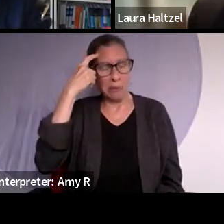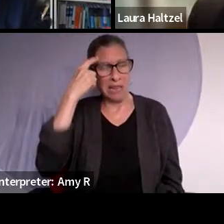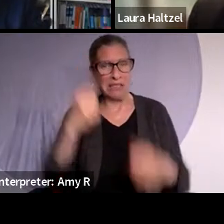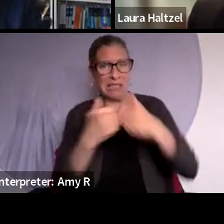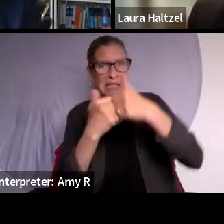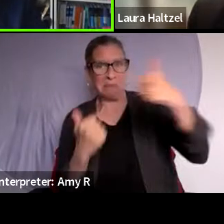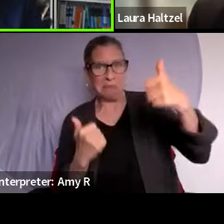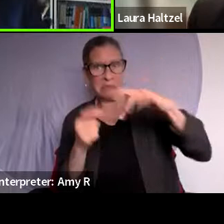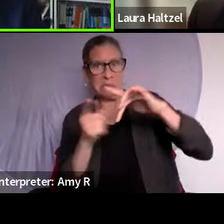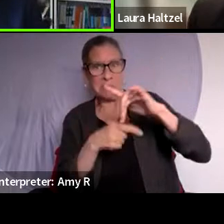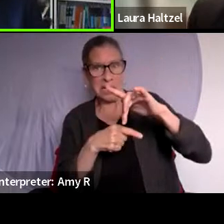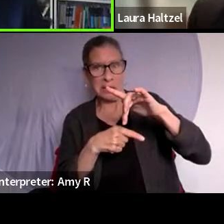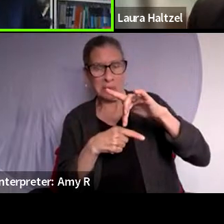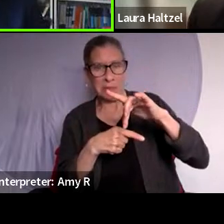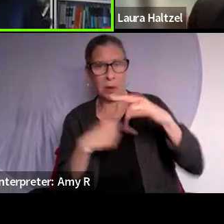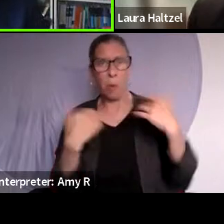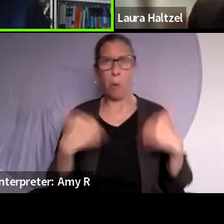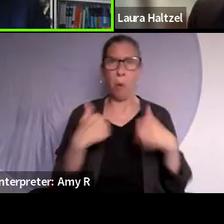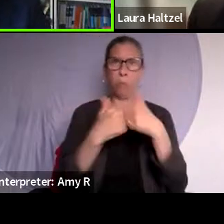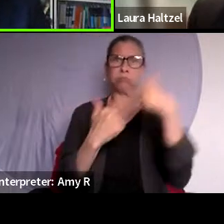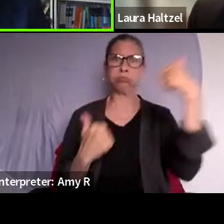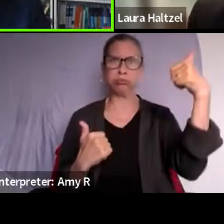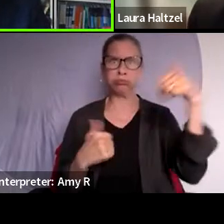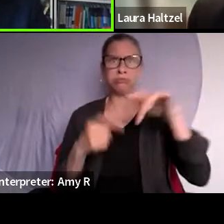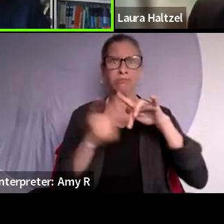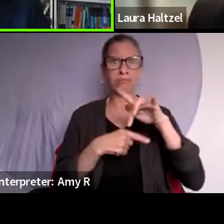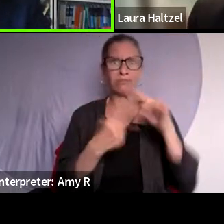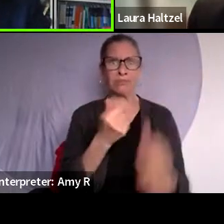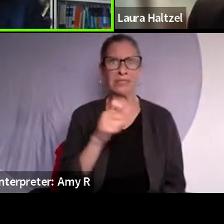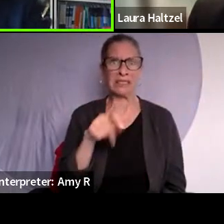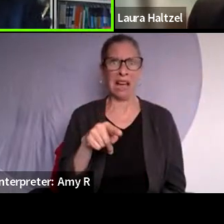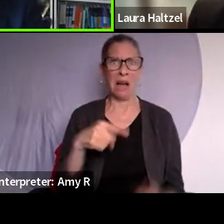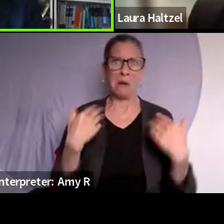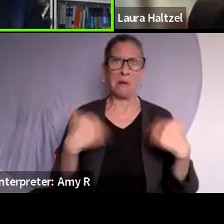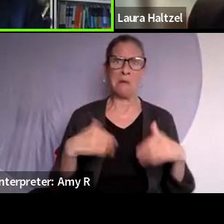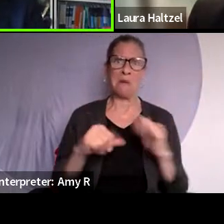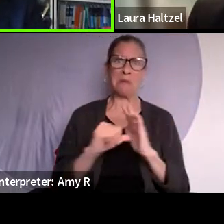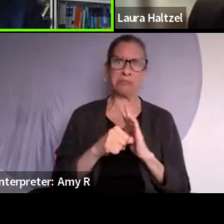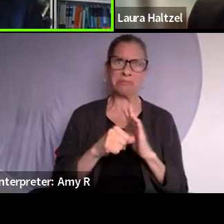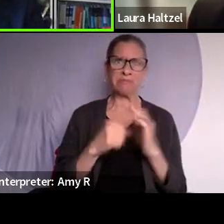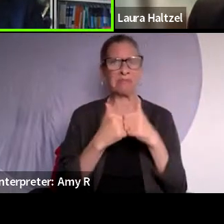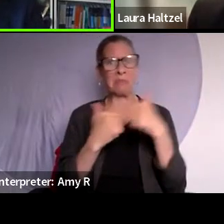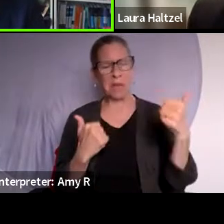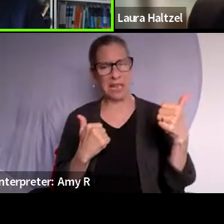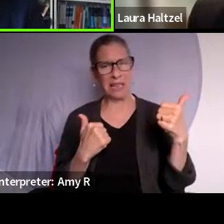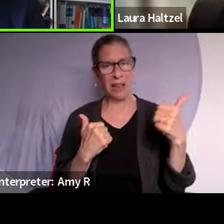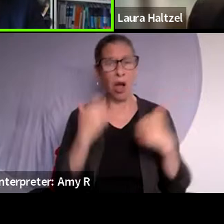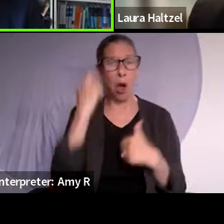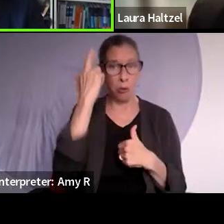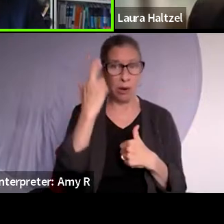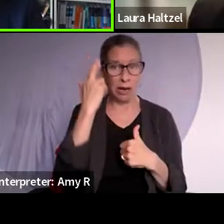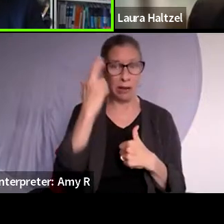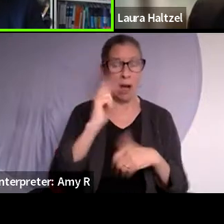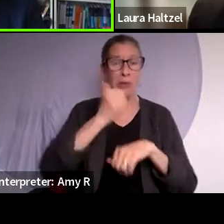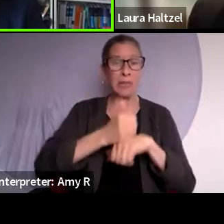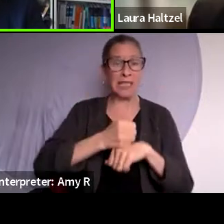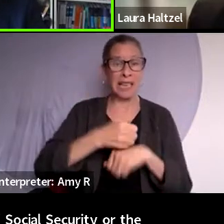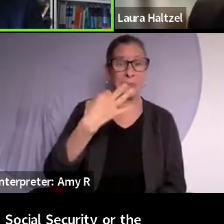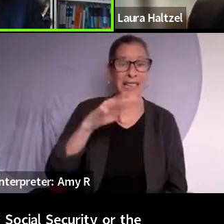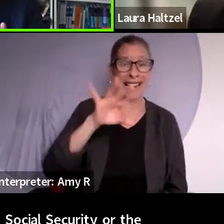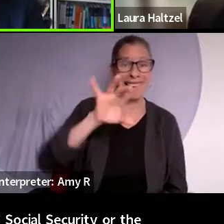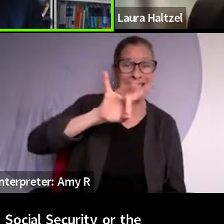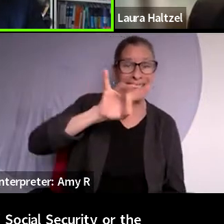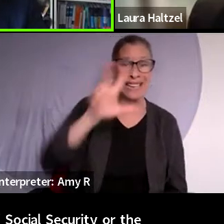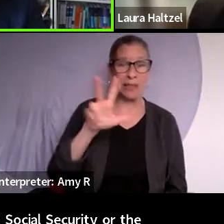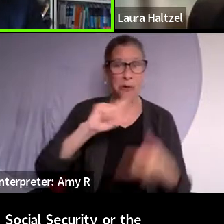that big? Well, it's a very large gap, Dylan. And I think what's important to realize, when we did the 1983 reforms the last time, I think